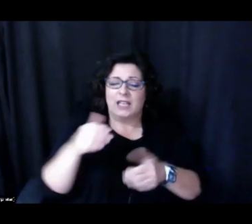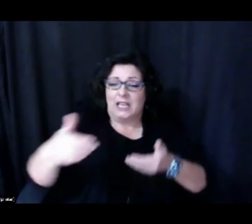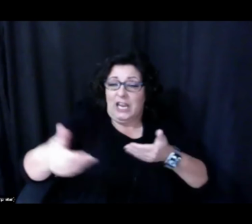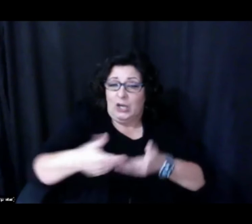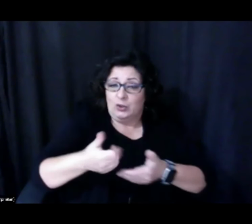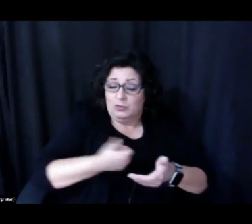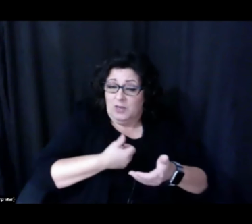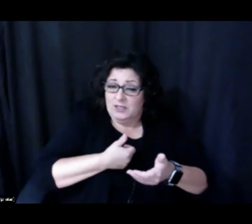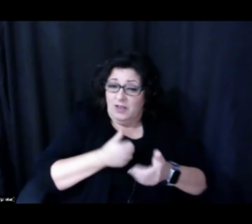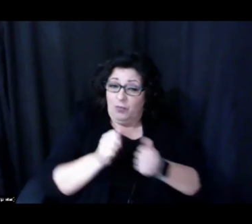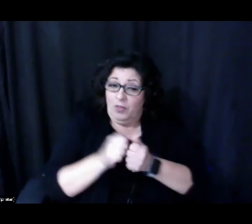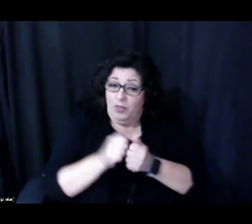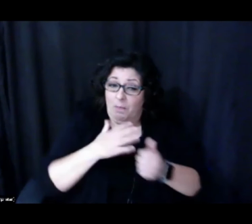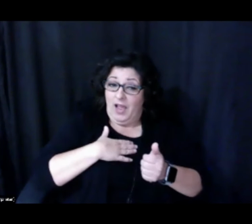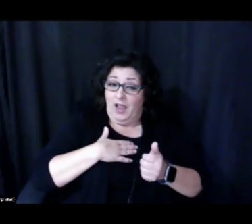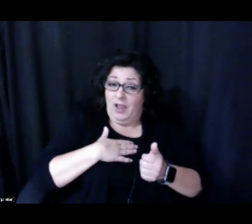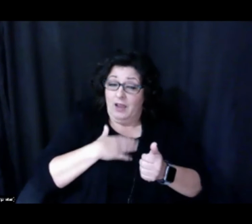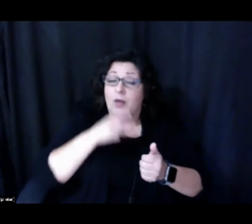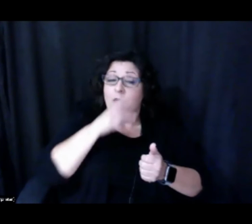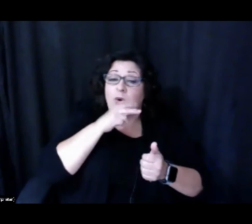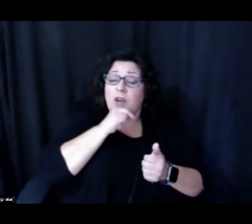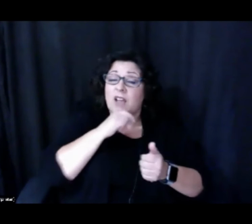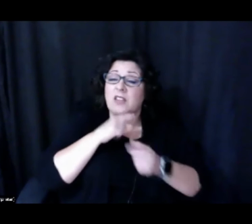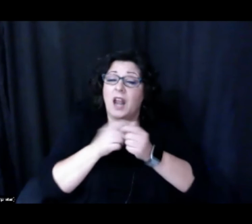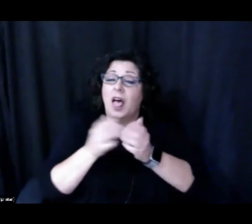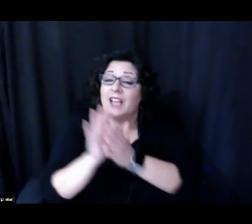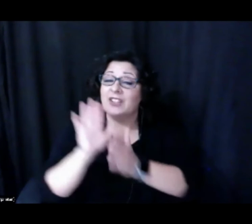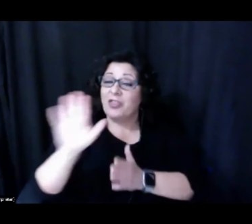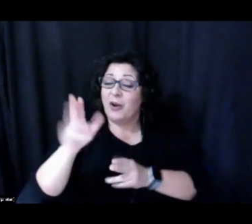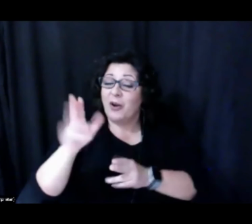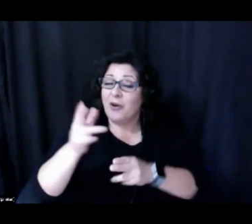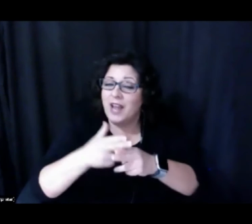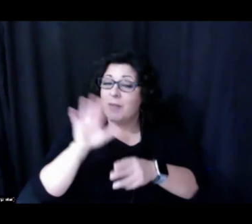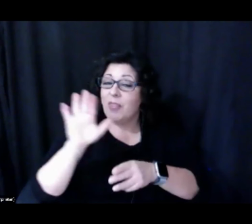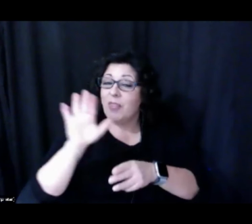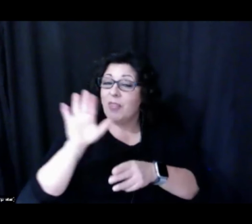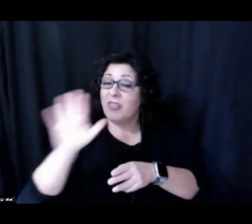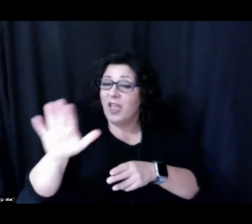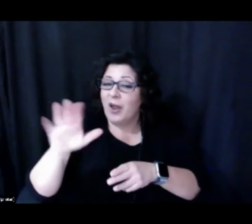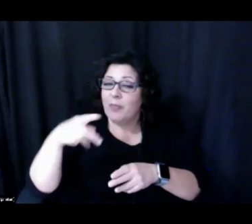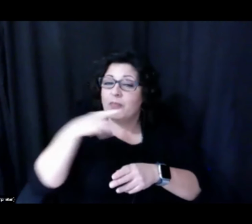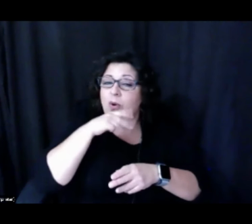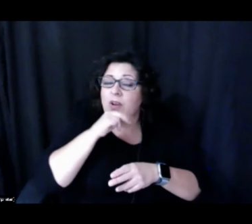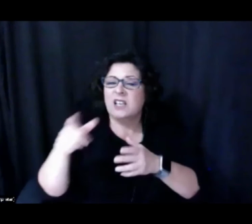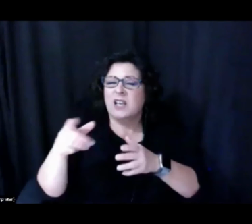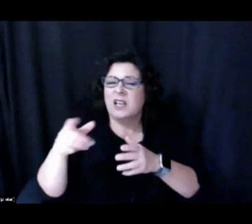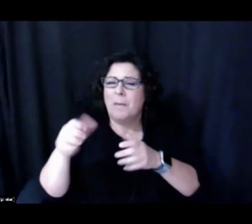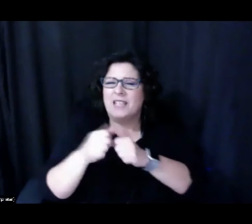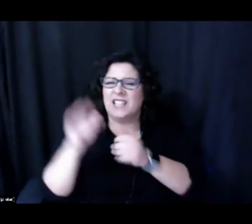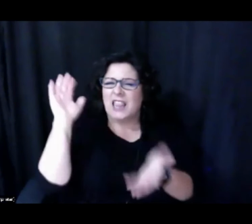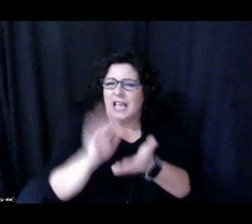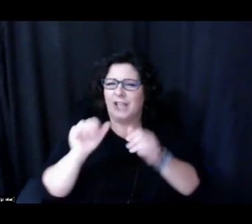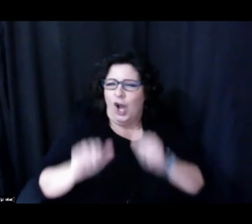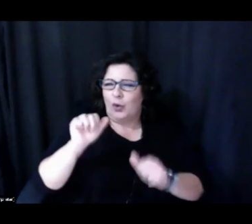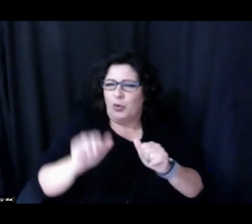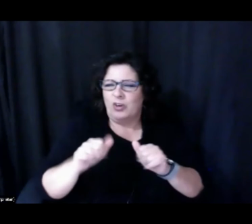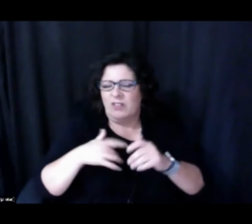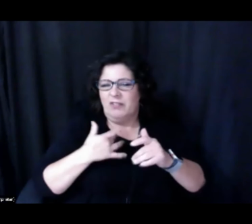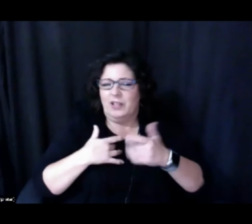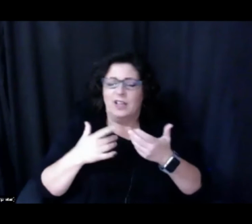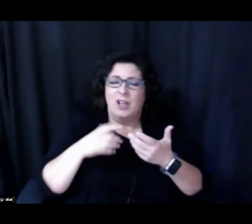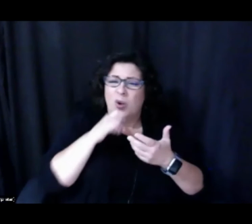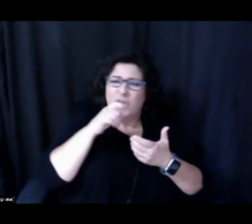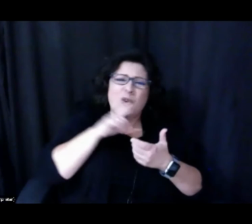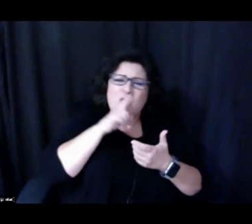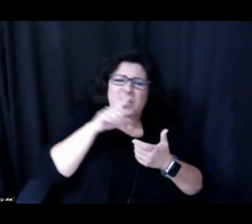myself with my pronouns and ask their name and pronouns. That kind of makes it a little less awkward. We also don't need to know